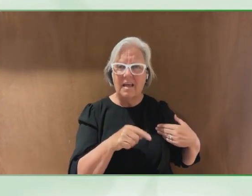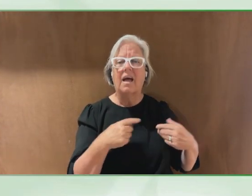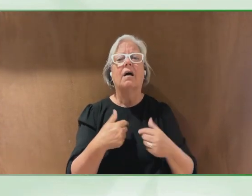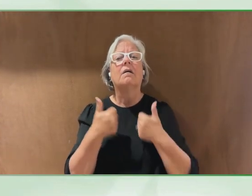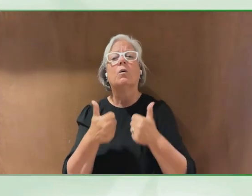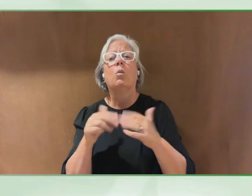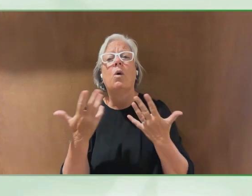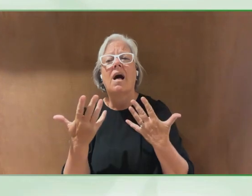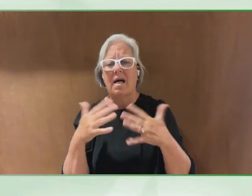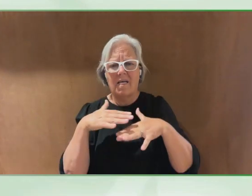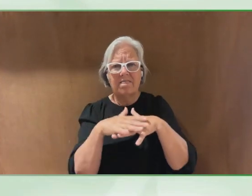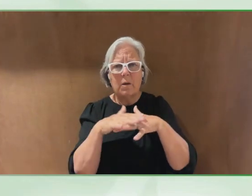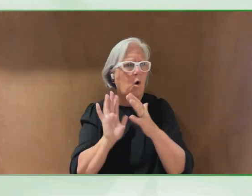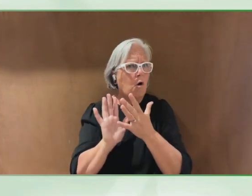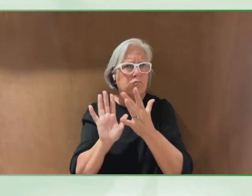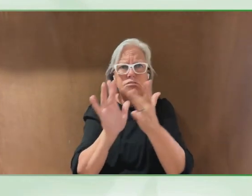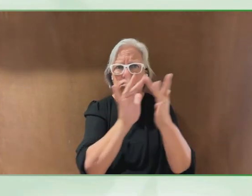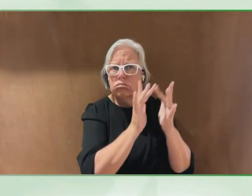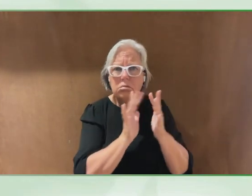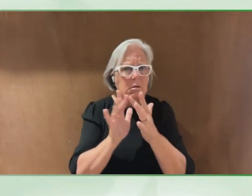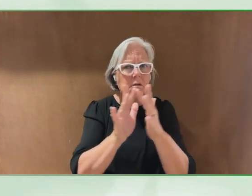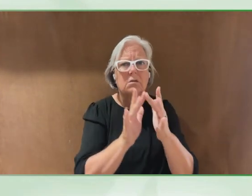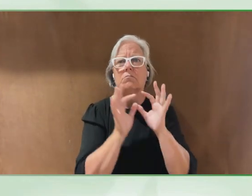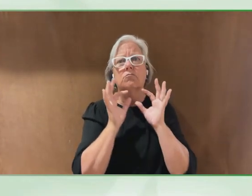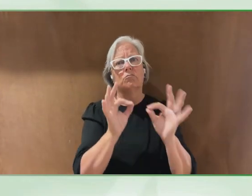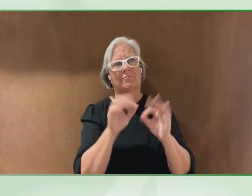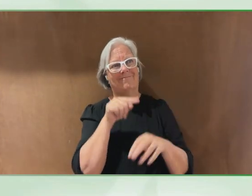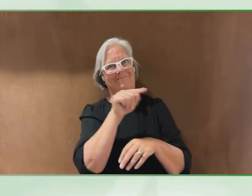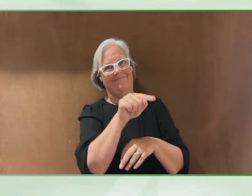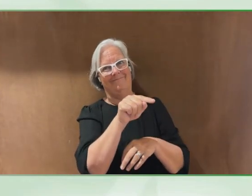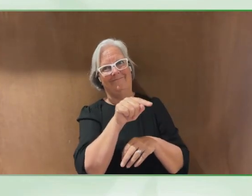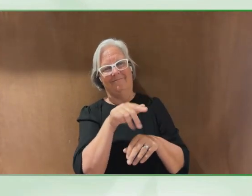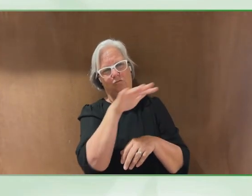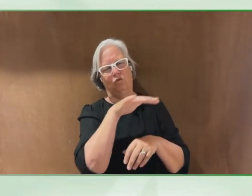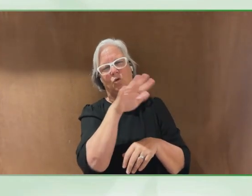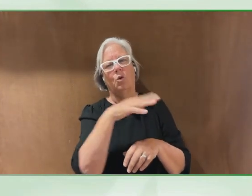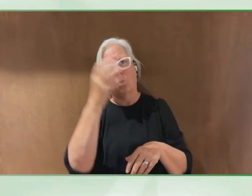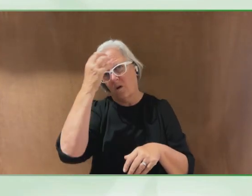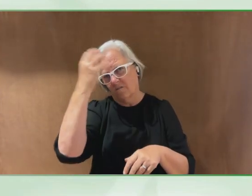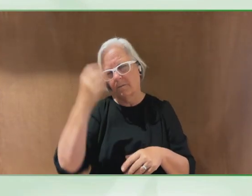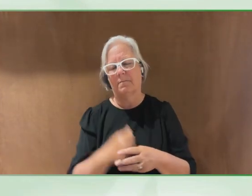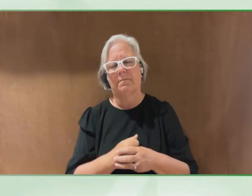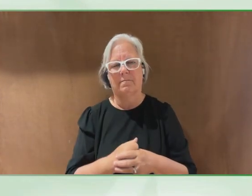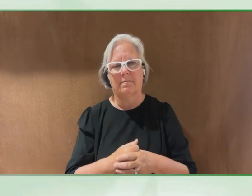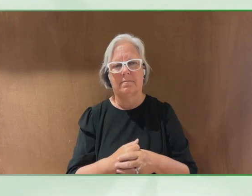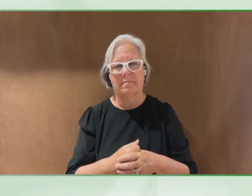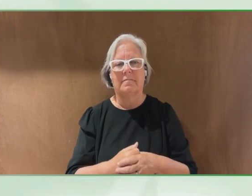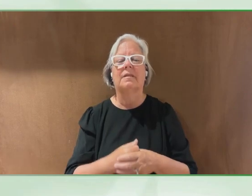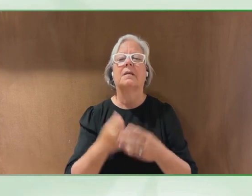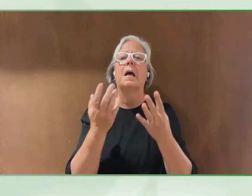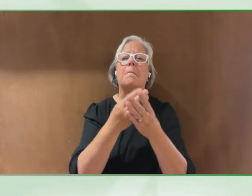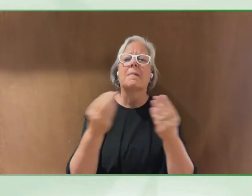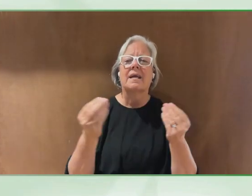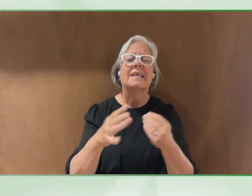within the government. I think a lot of those experiences that I had with